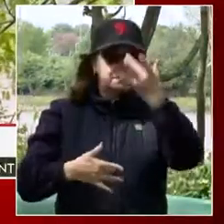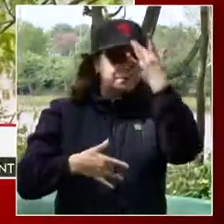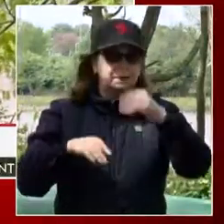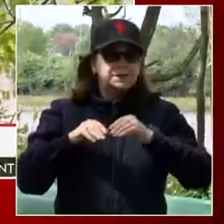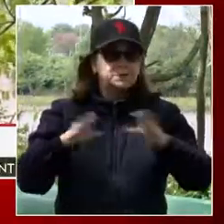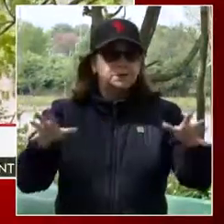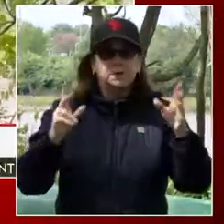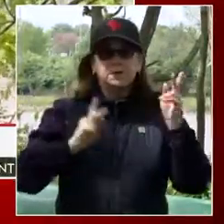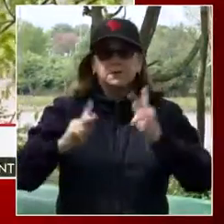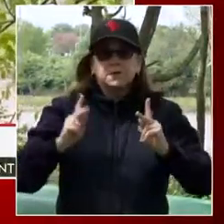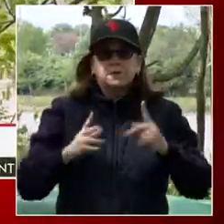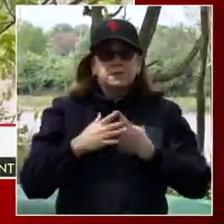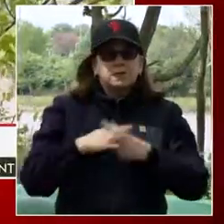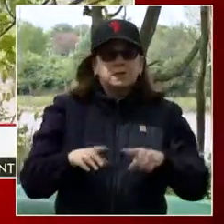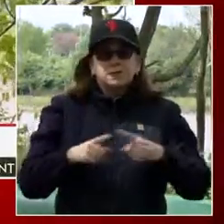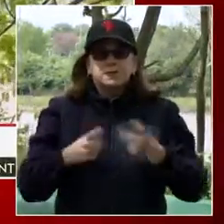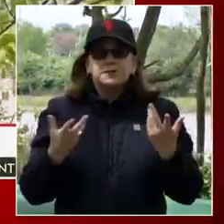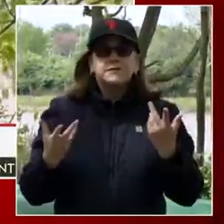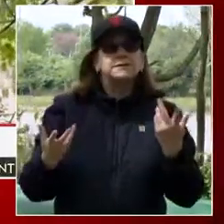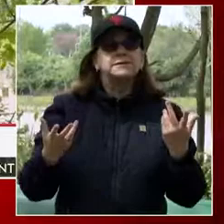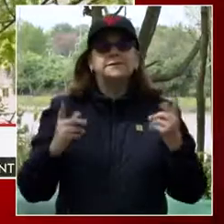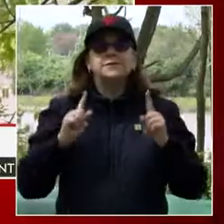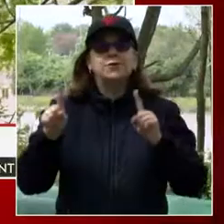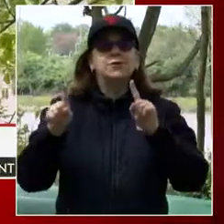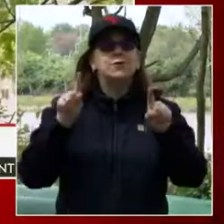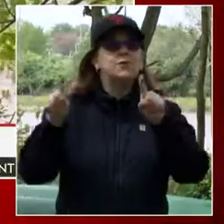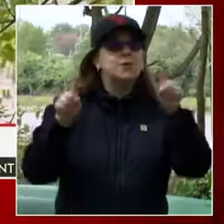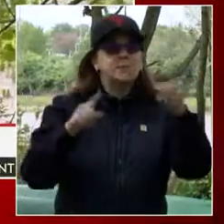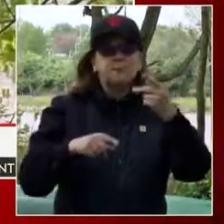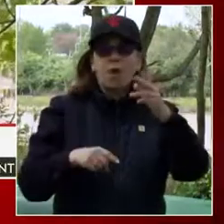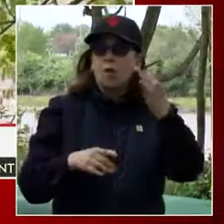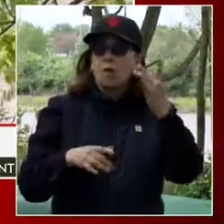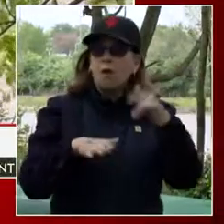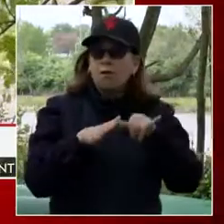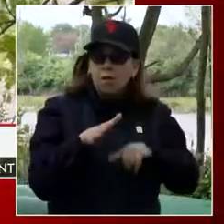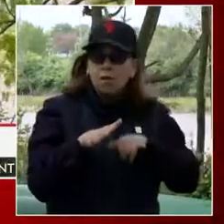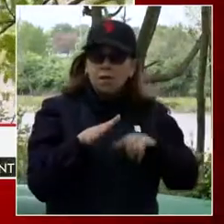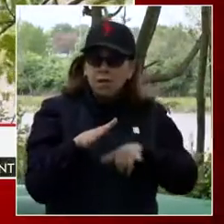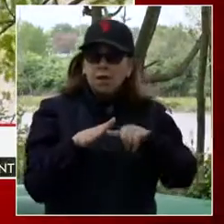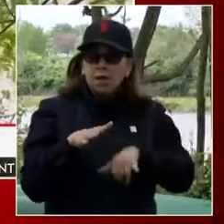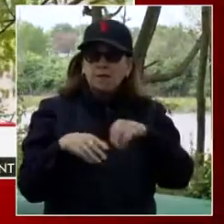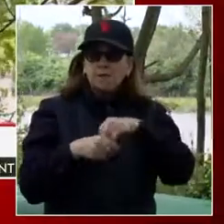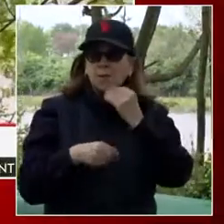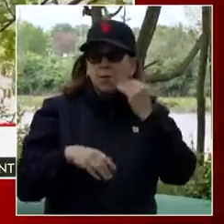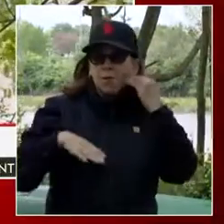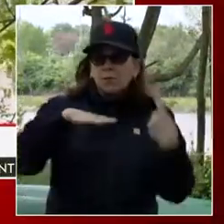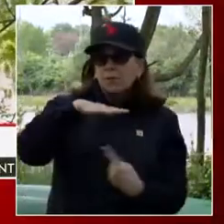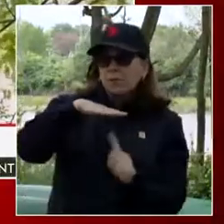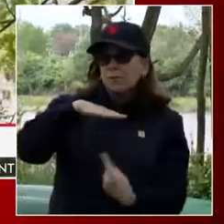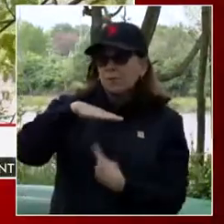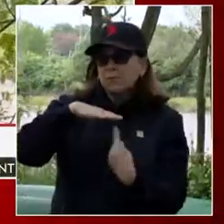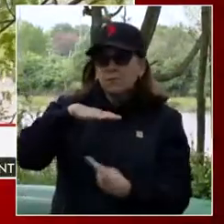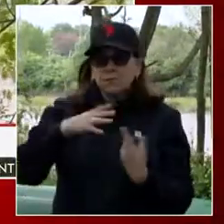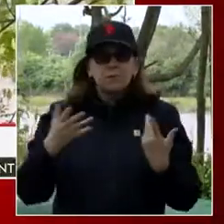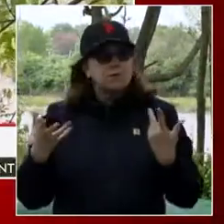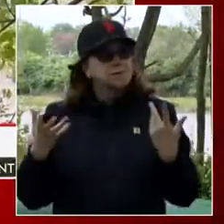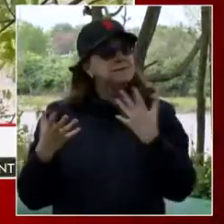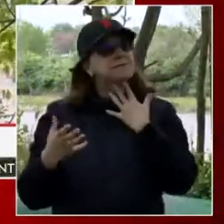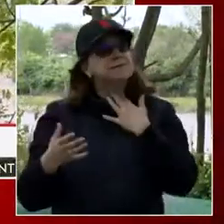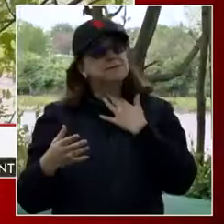been holed up in their homes, not being able to get out with others, a stressful period, that you kept this